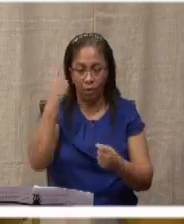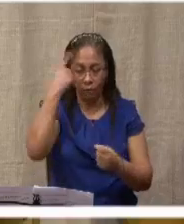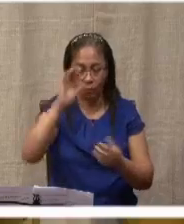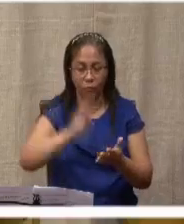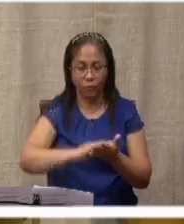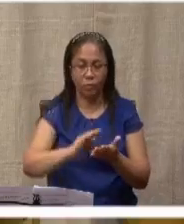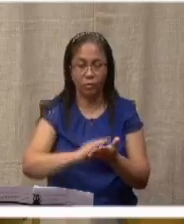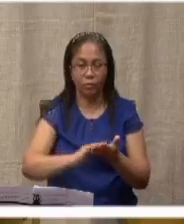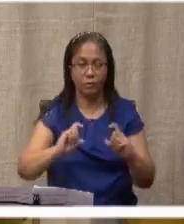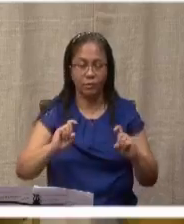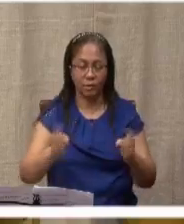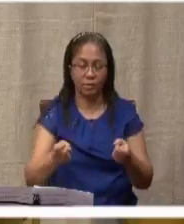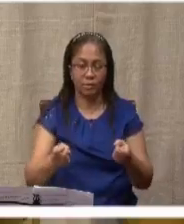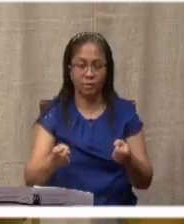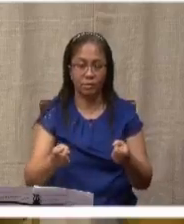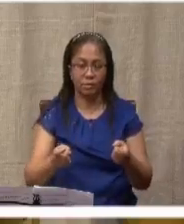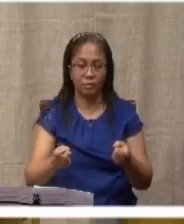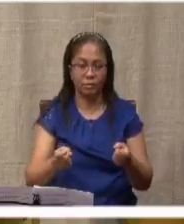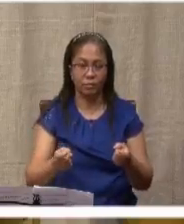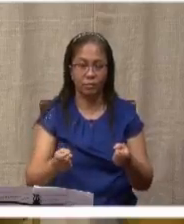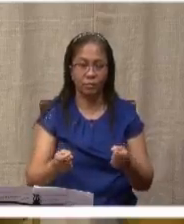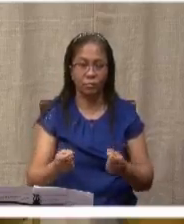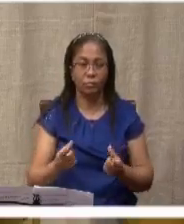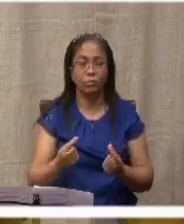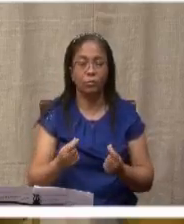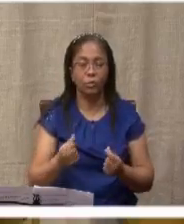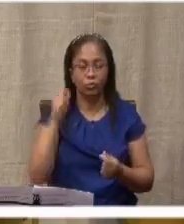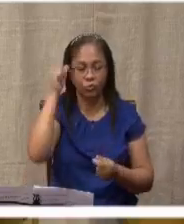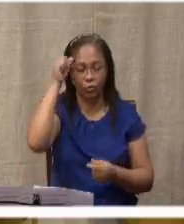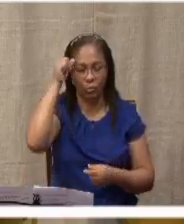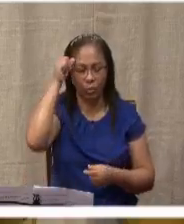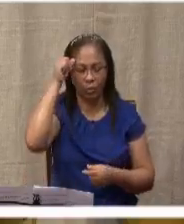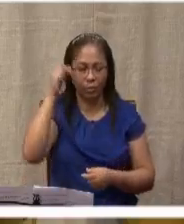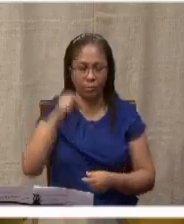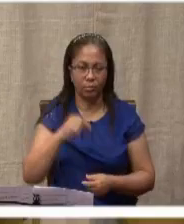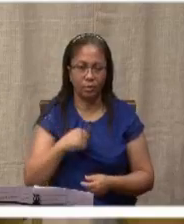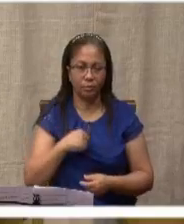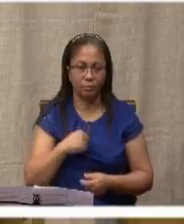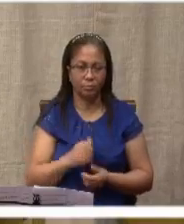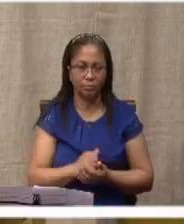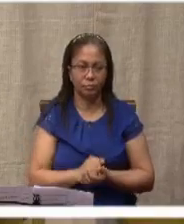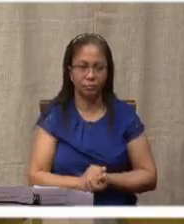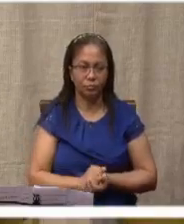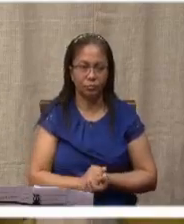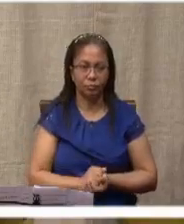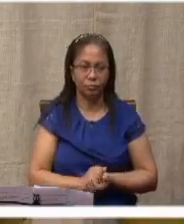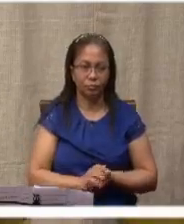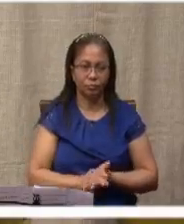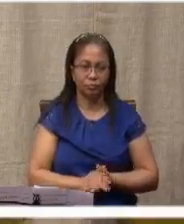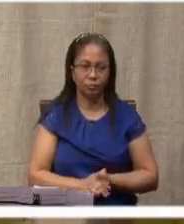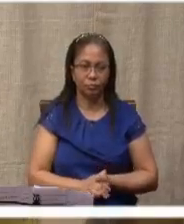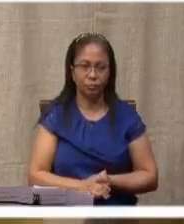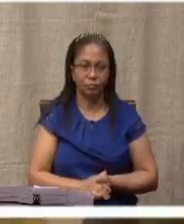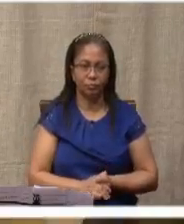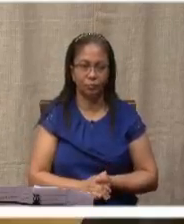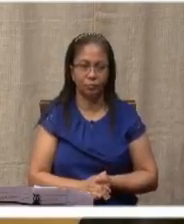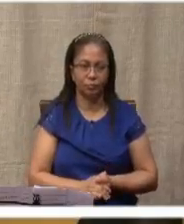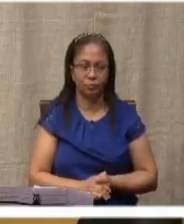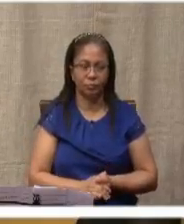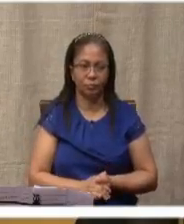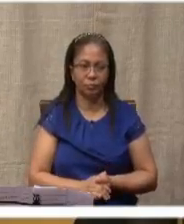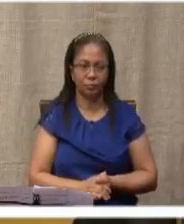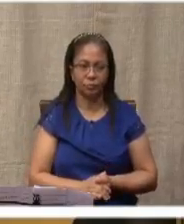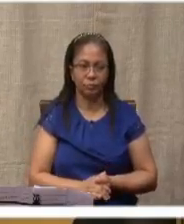for many for the forgiveness of sins to this in memory of me